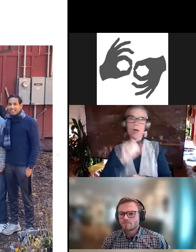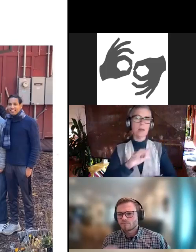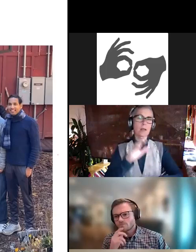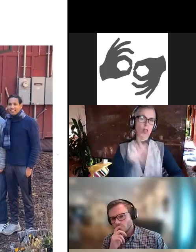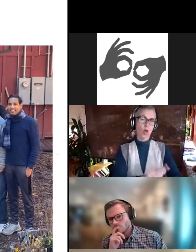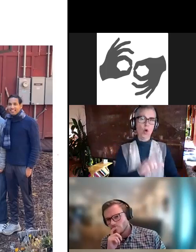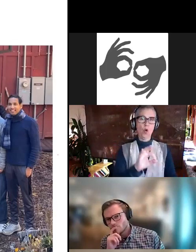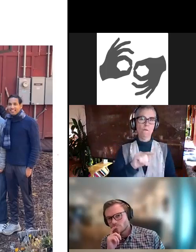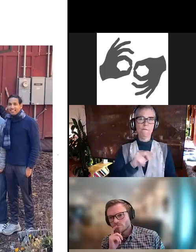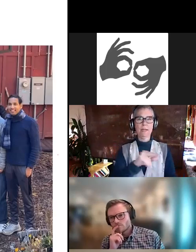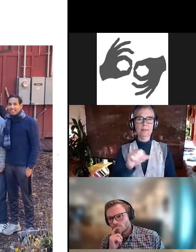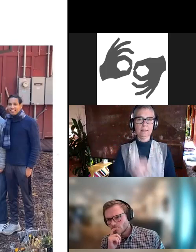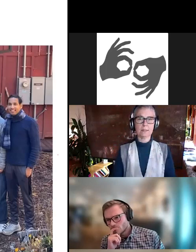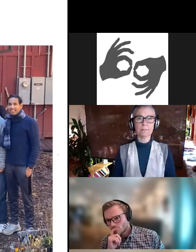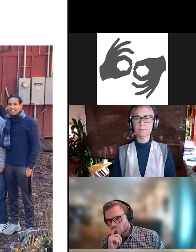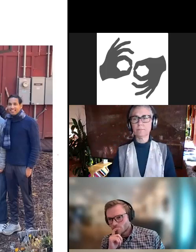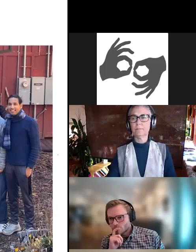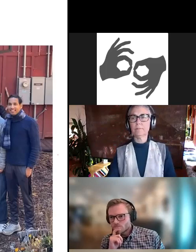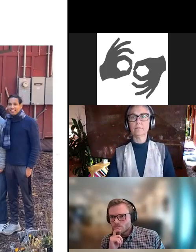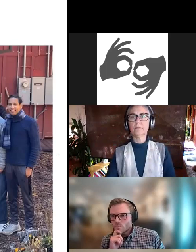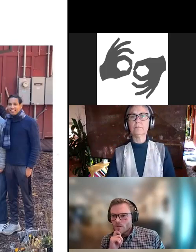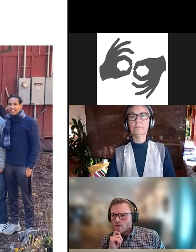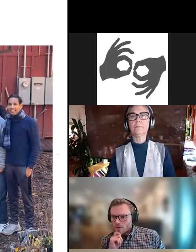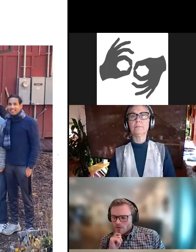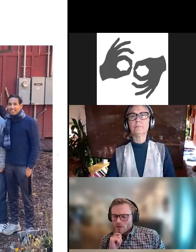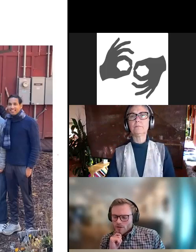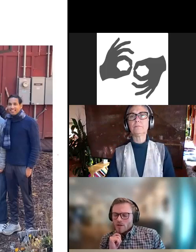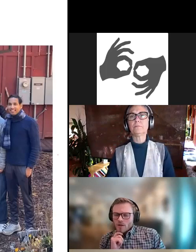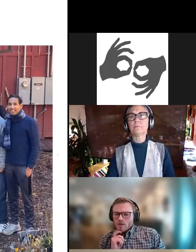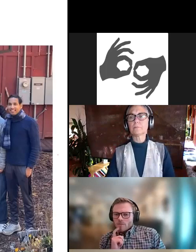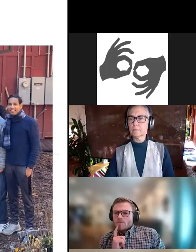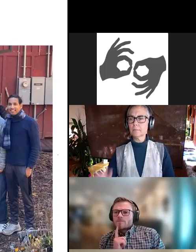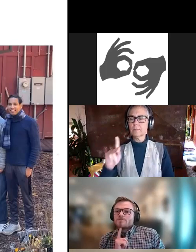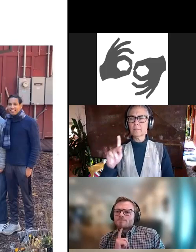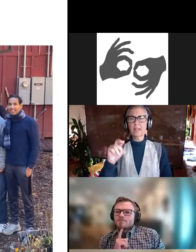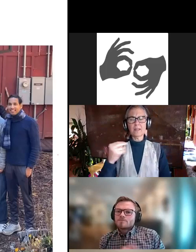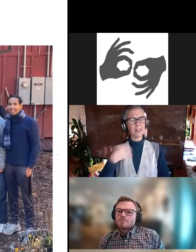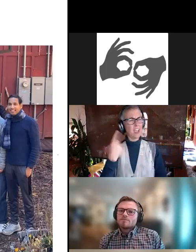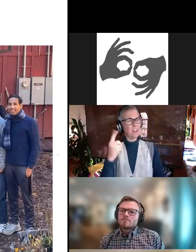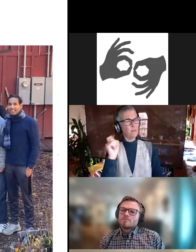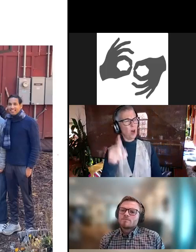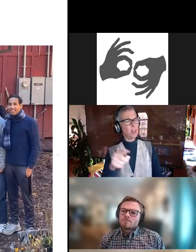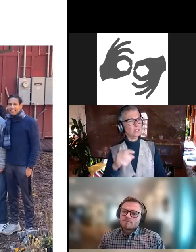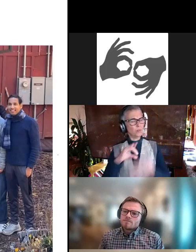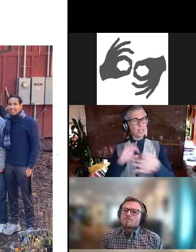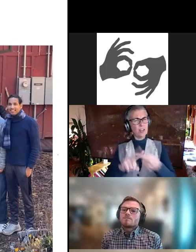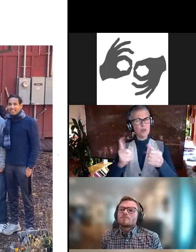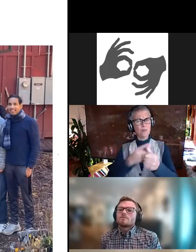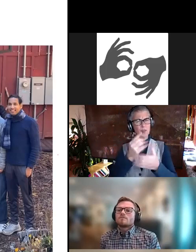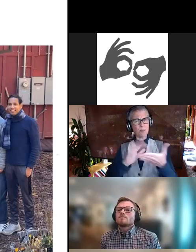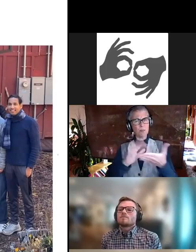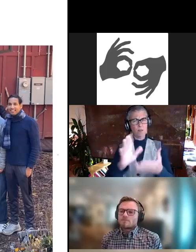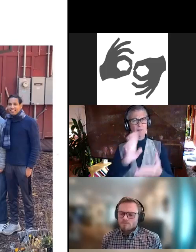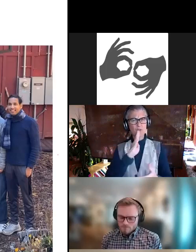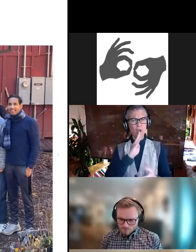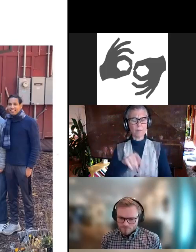Thanks, Bruce. And I have one in this first part of our talk too. So when you rank all the possible